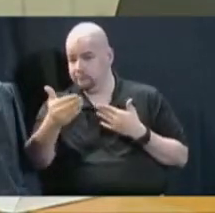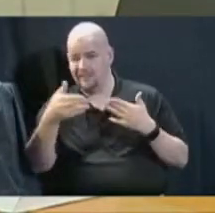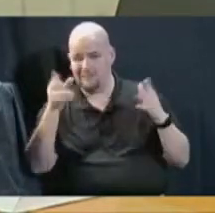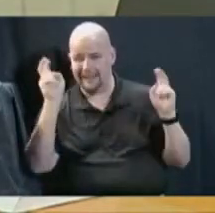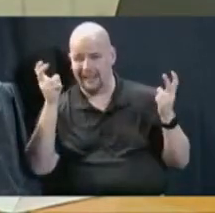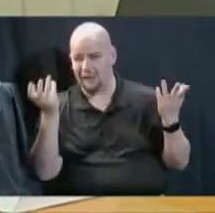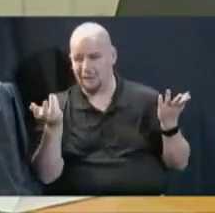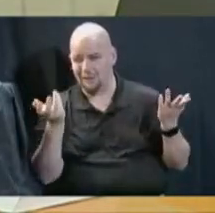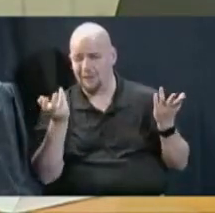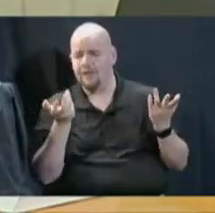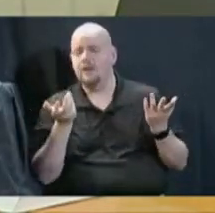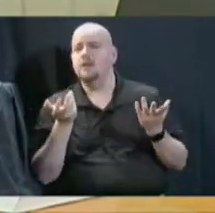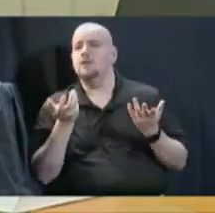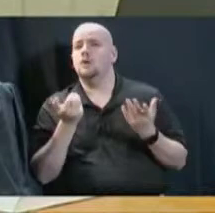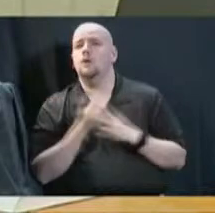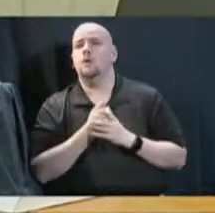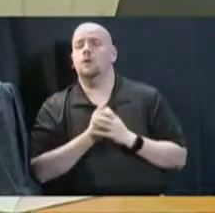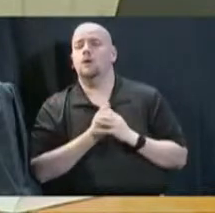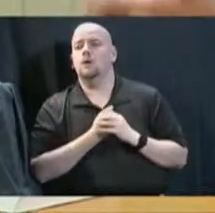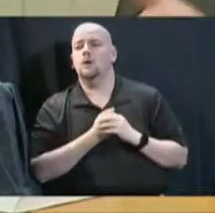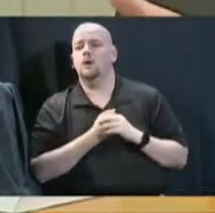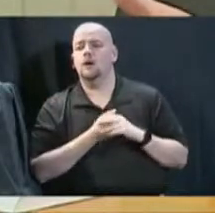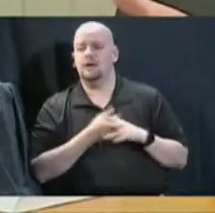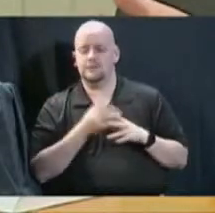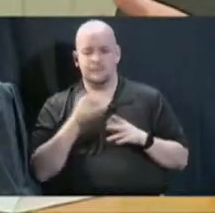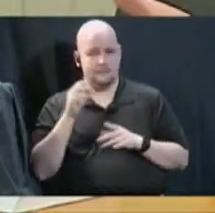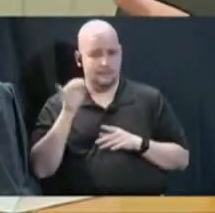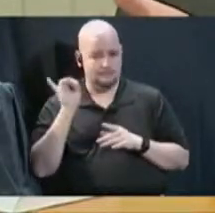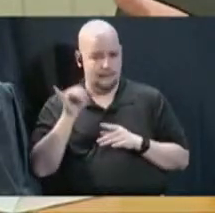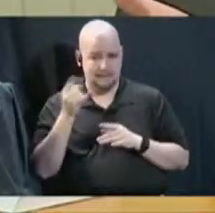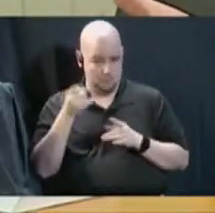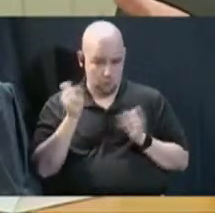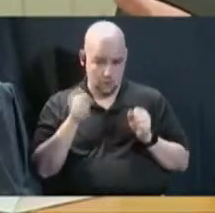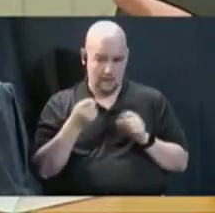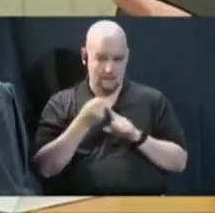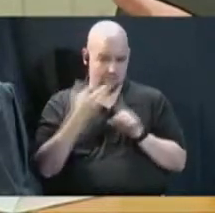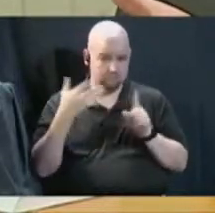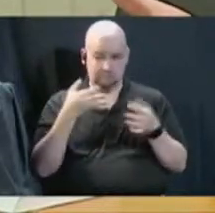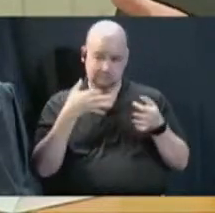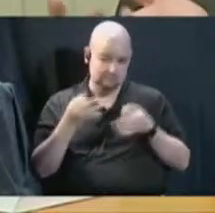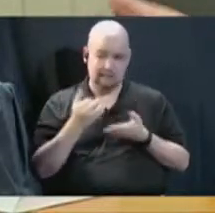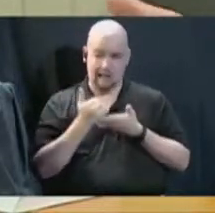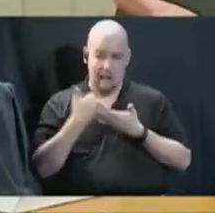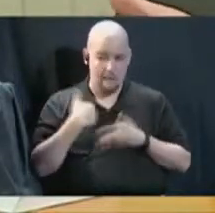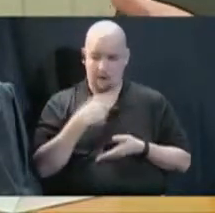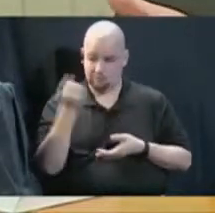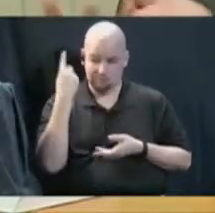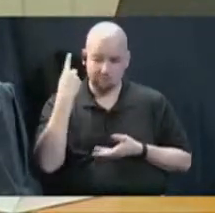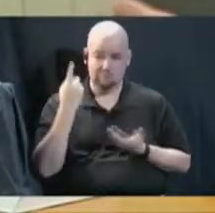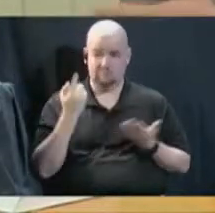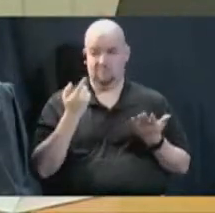title. And so is that something that you can help us understand? Because